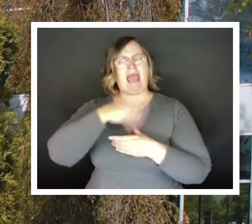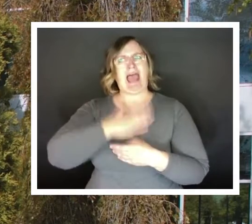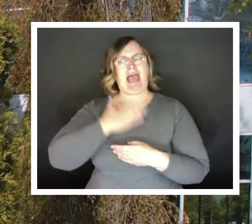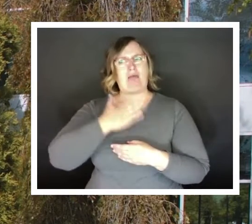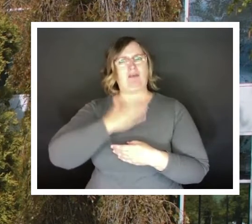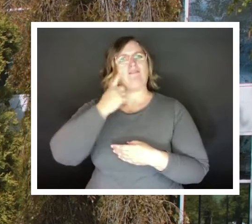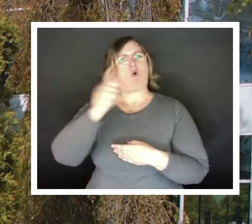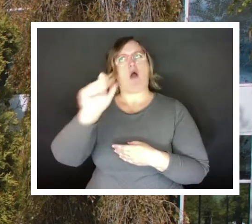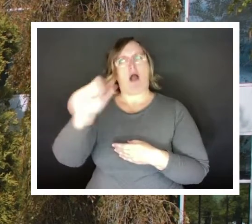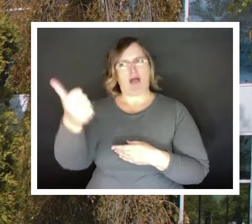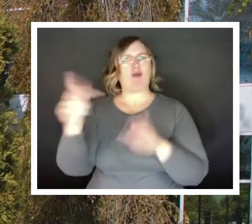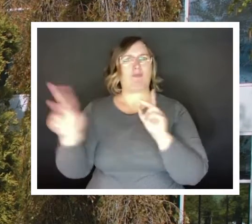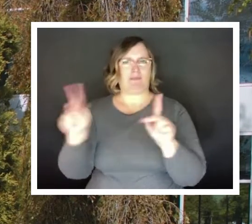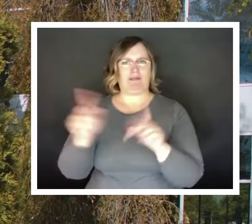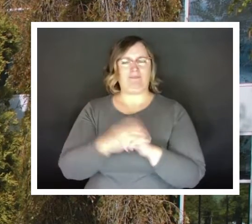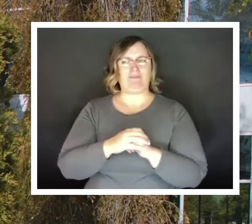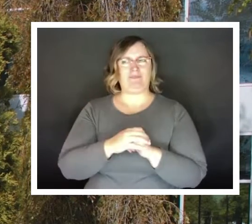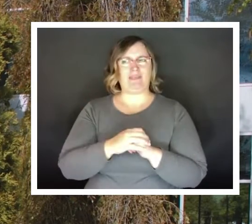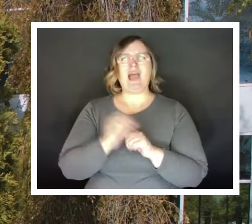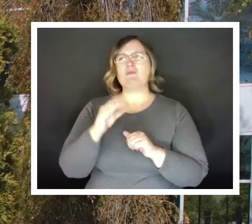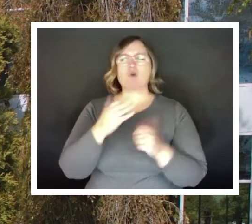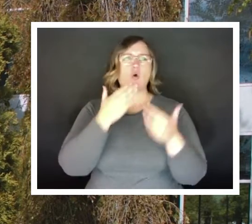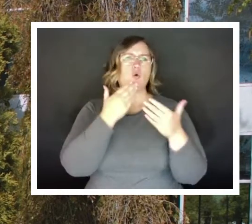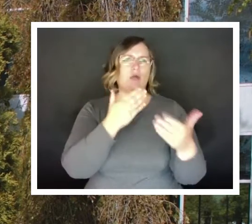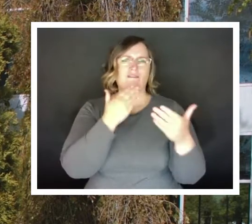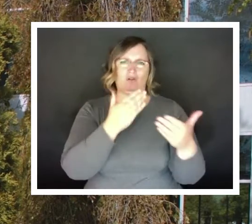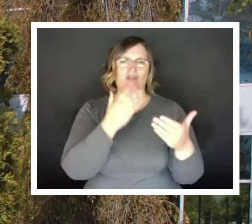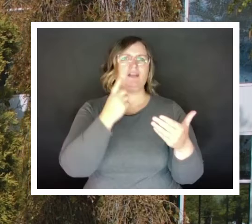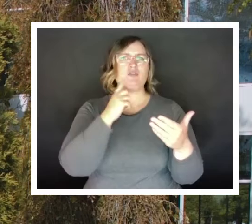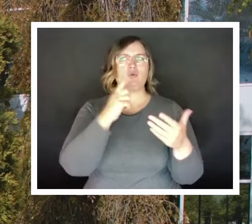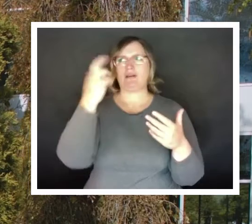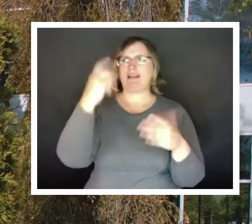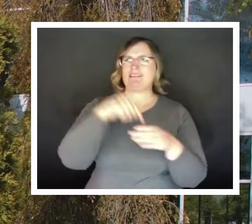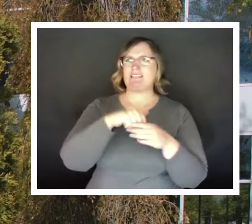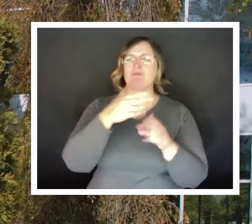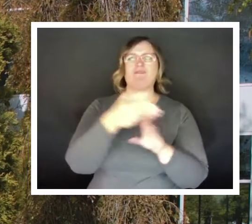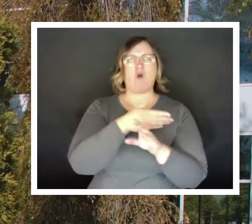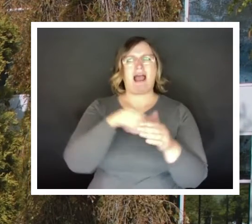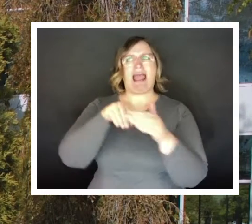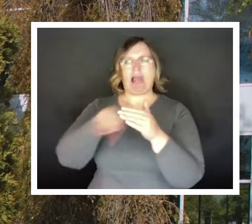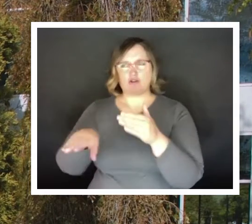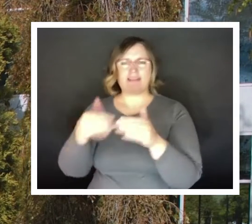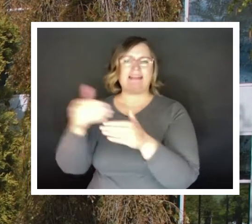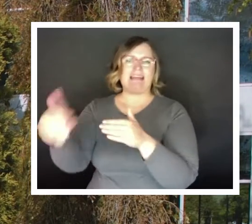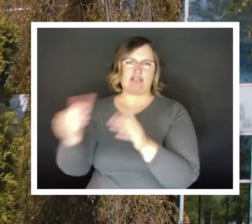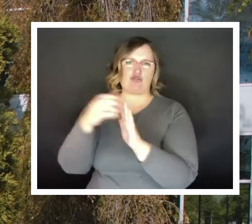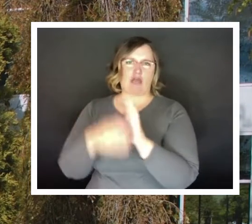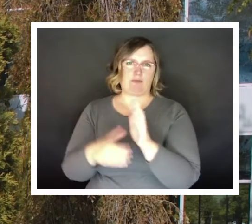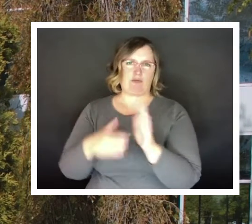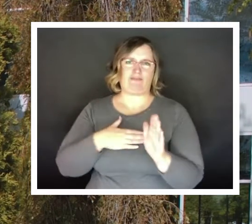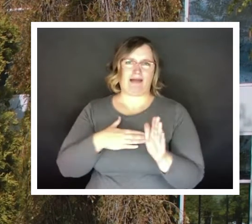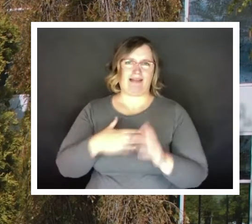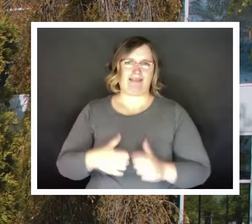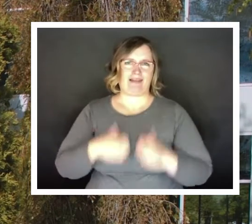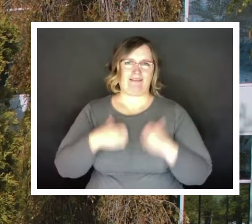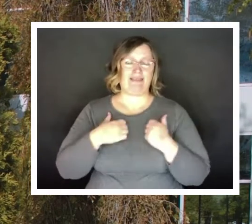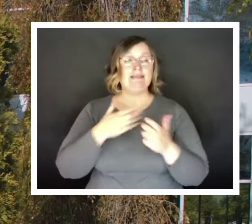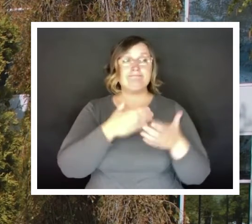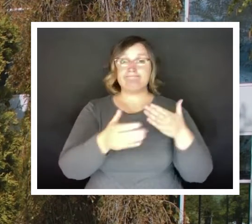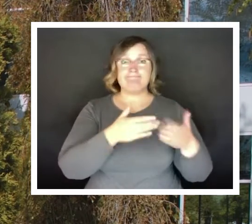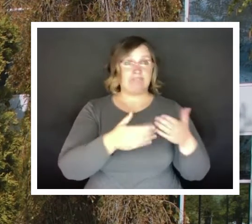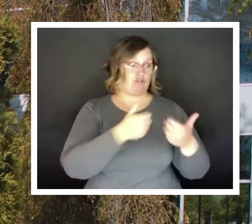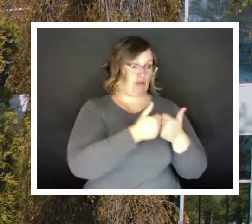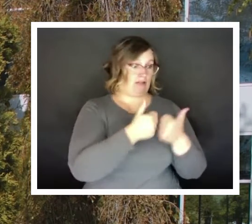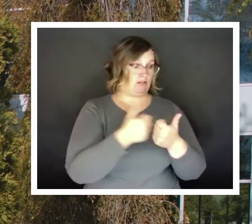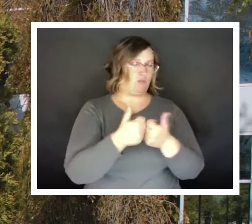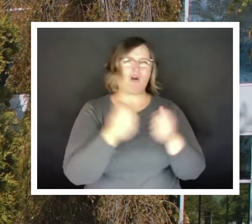picked up on this earlier, but I'm so grateful to have realized this before the next chapter in my life. Despite the challenges we face, we are all doing this thing called